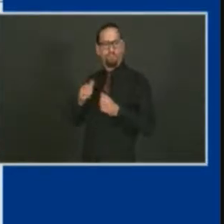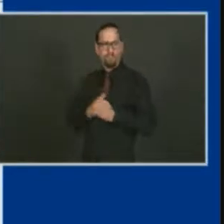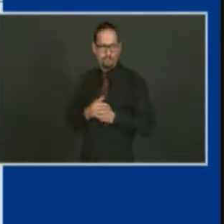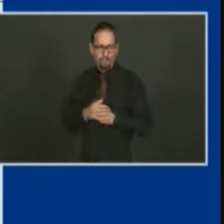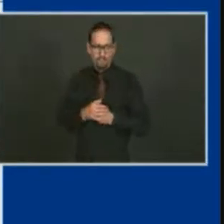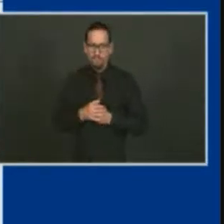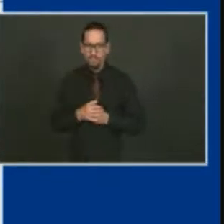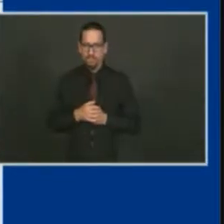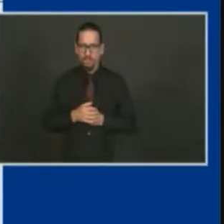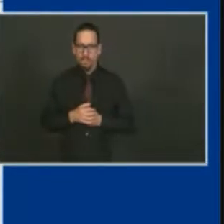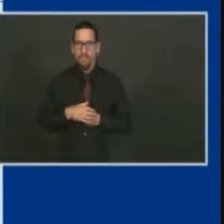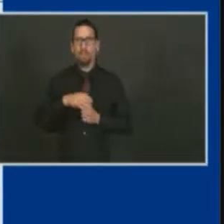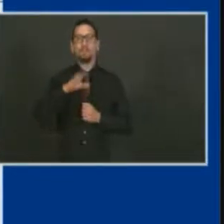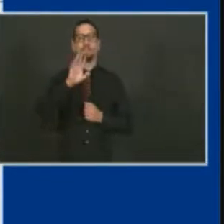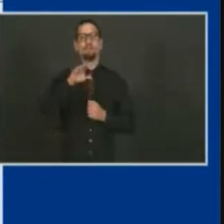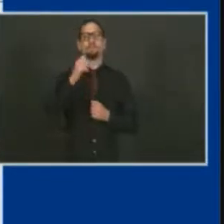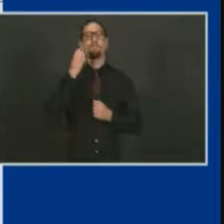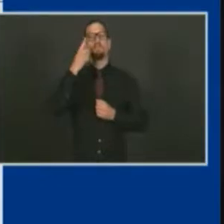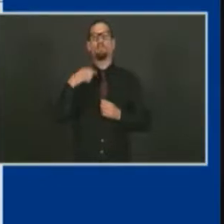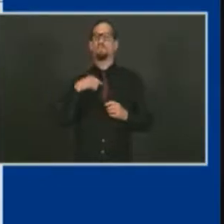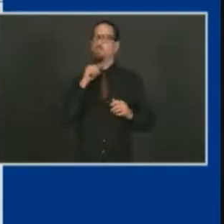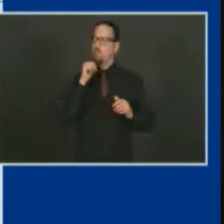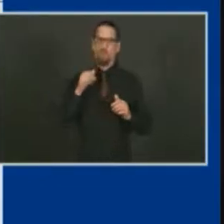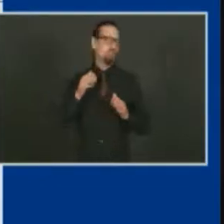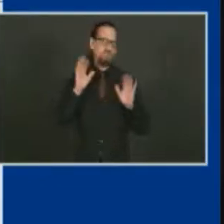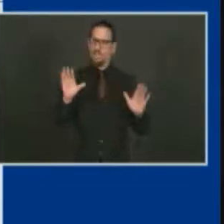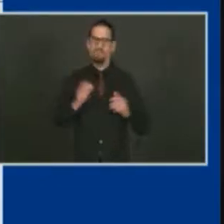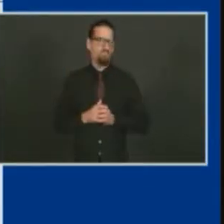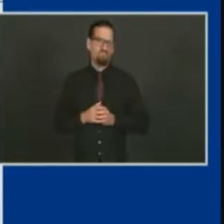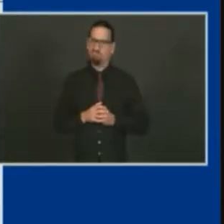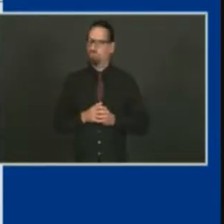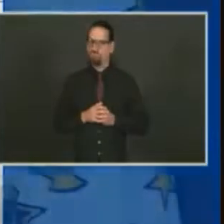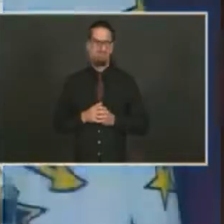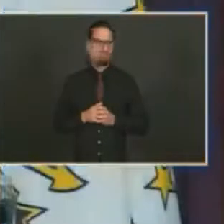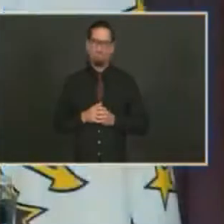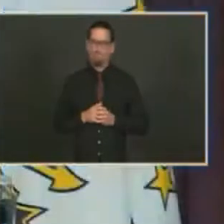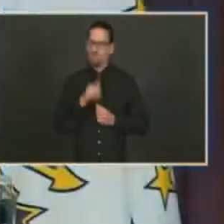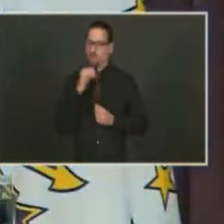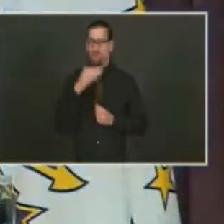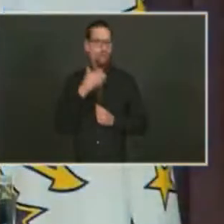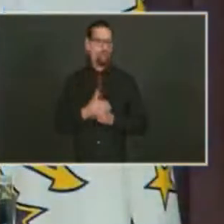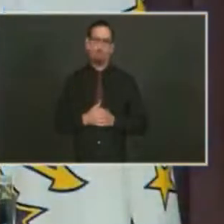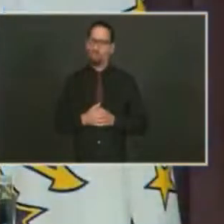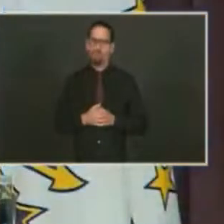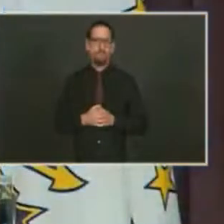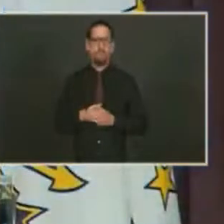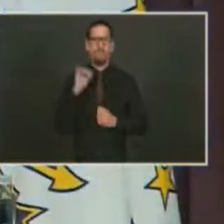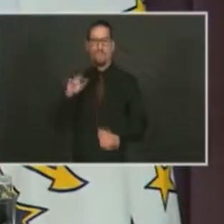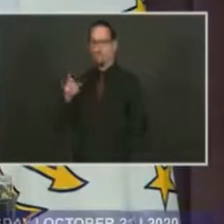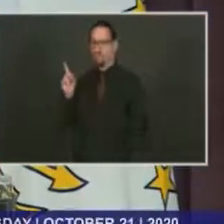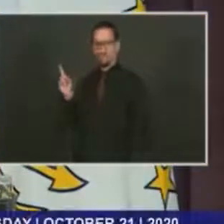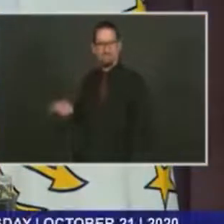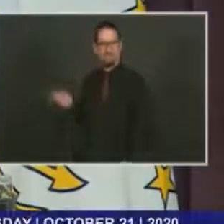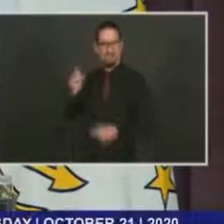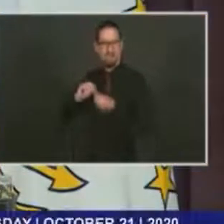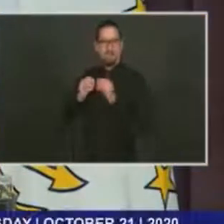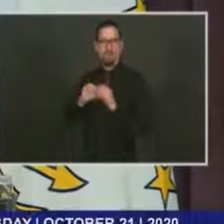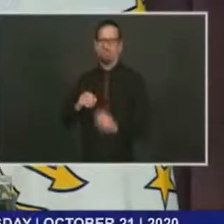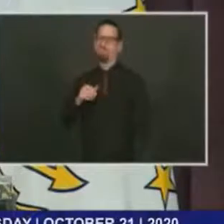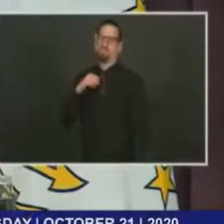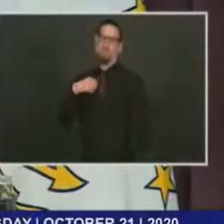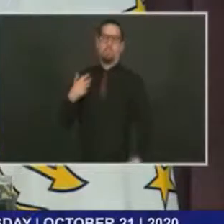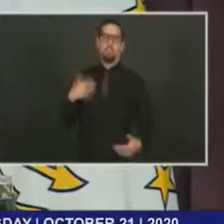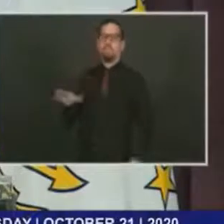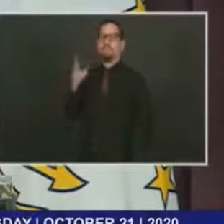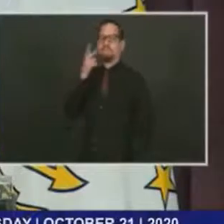The bottom line is we're not in a good place. These are not the trends that we would like to be seeing, and it's clear